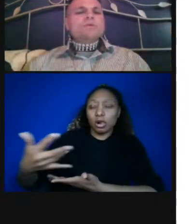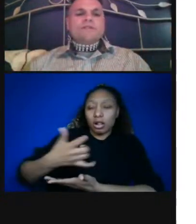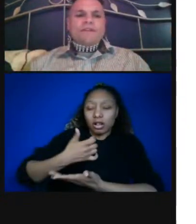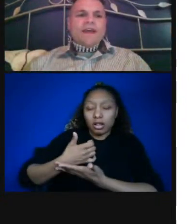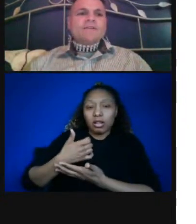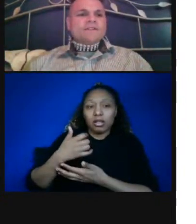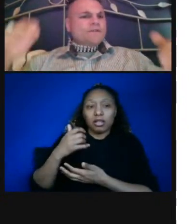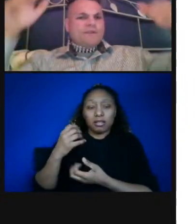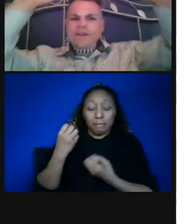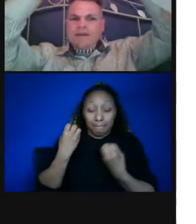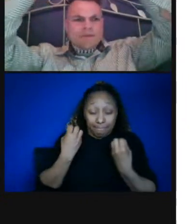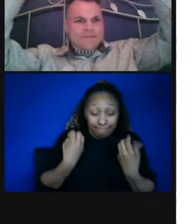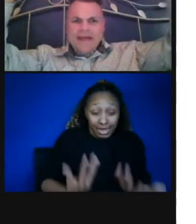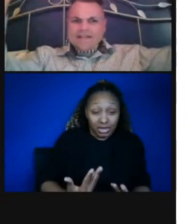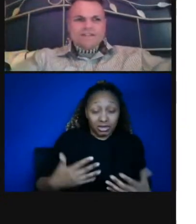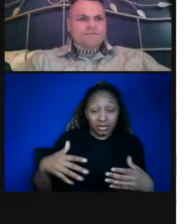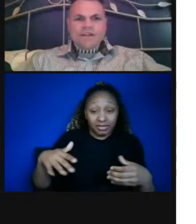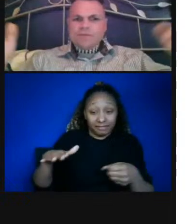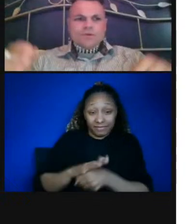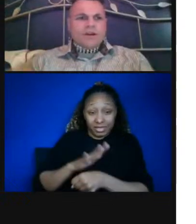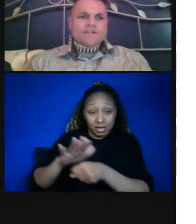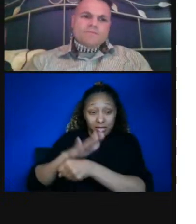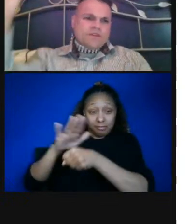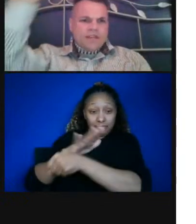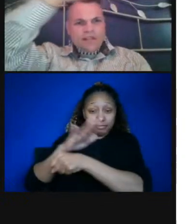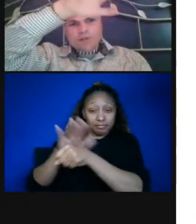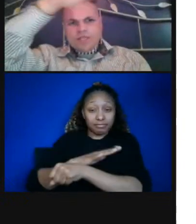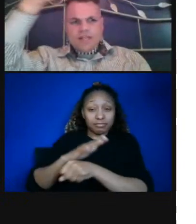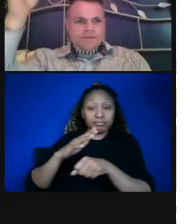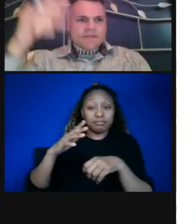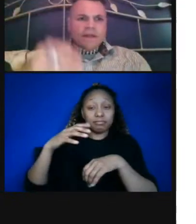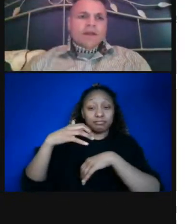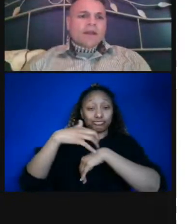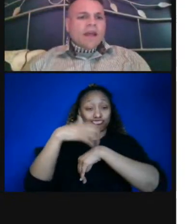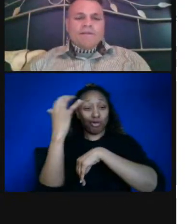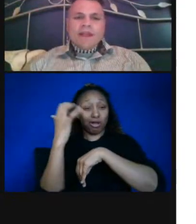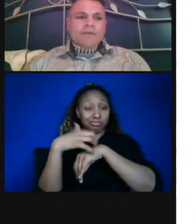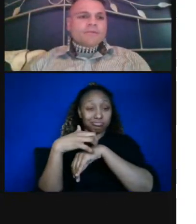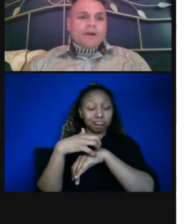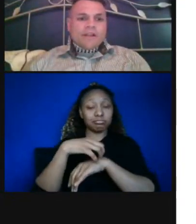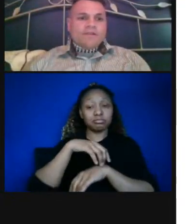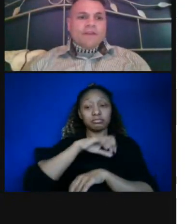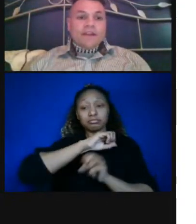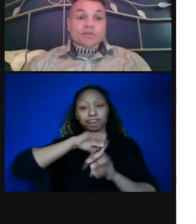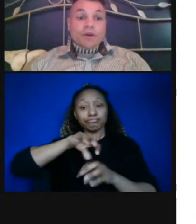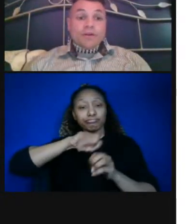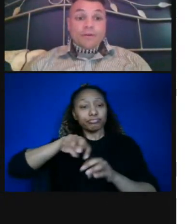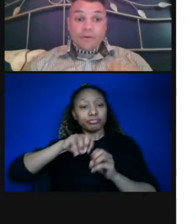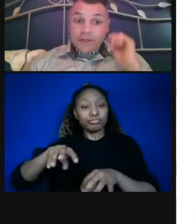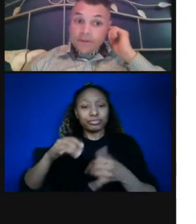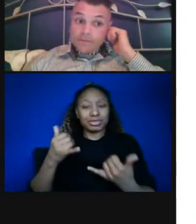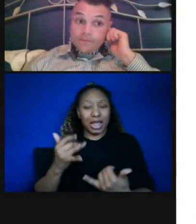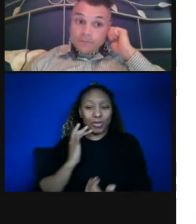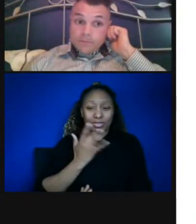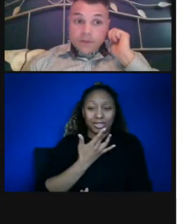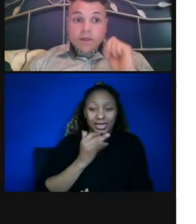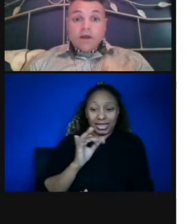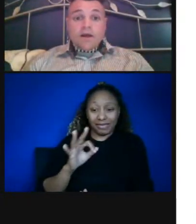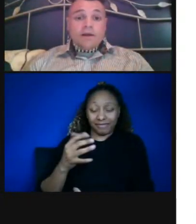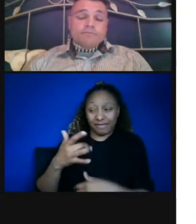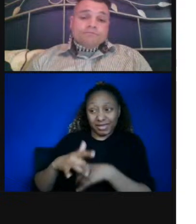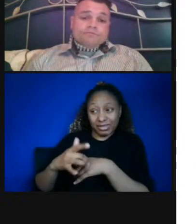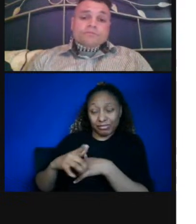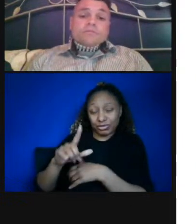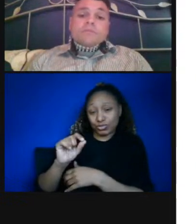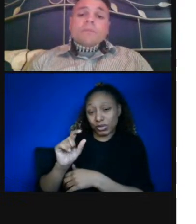the hundreds of the thousands, filling up the backs of pickup trucks in big, huge heaps. And now they're lucky if they get 20 or 30.